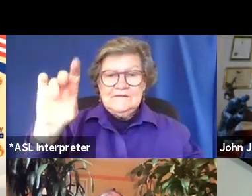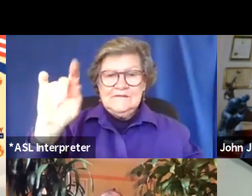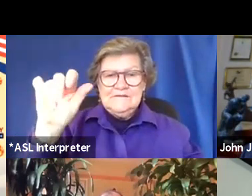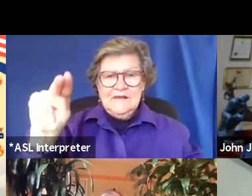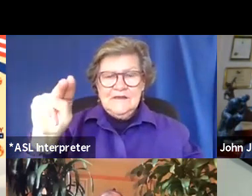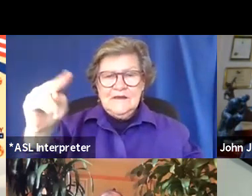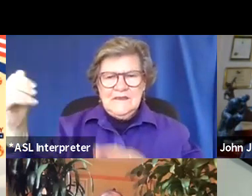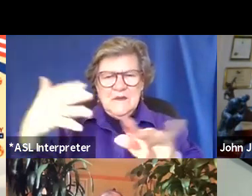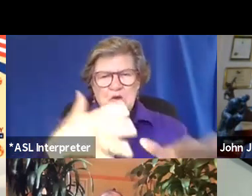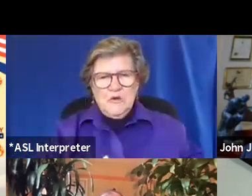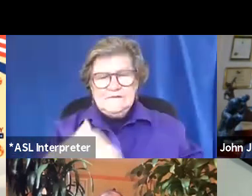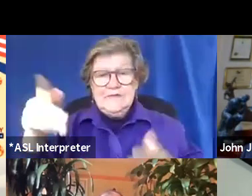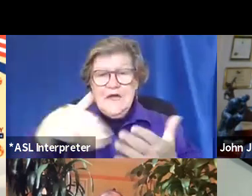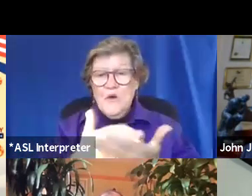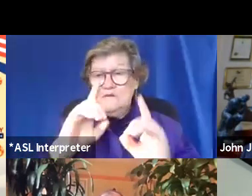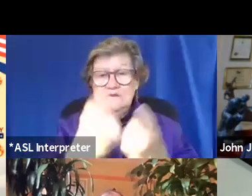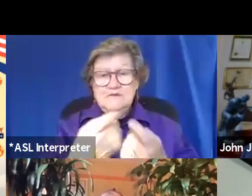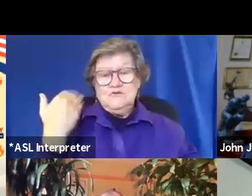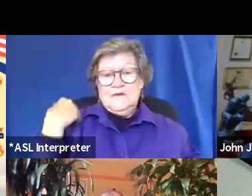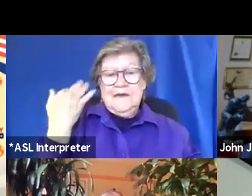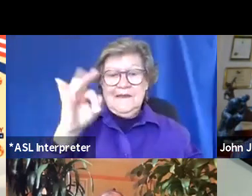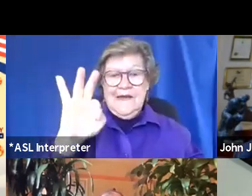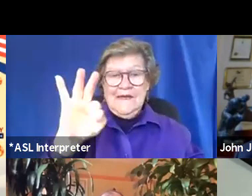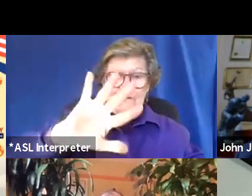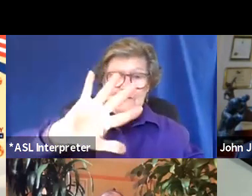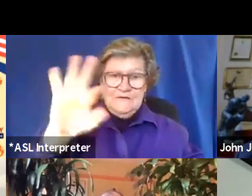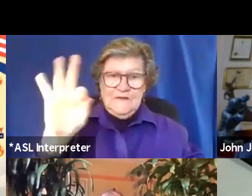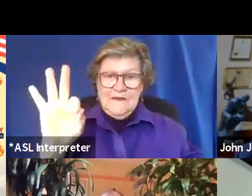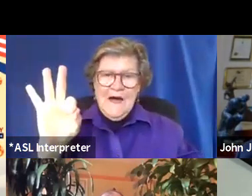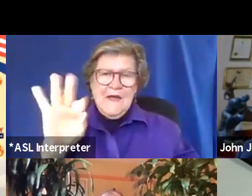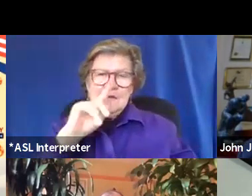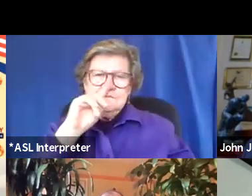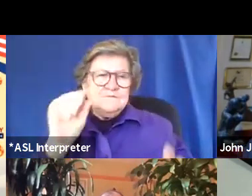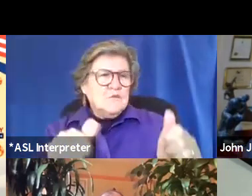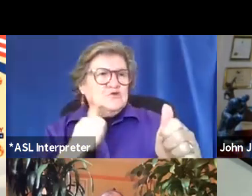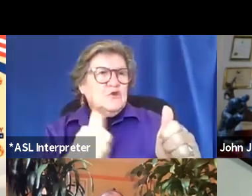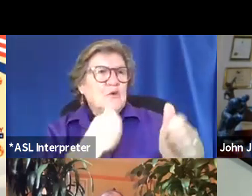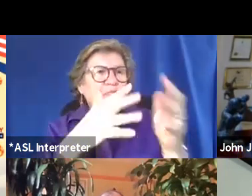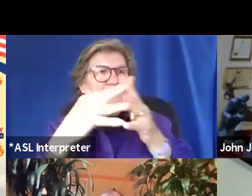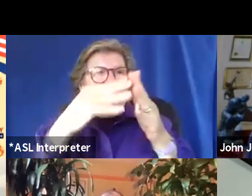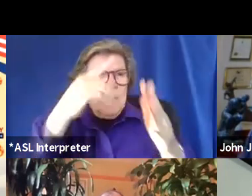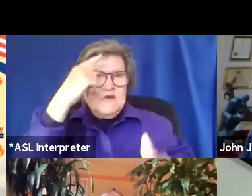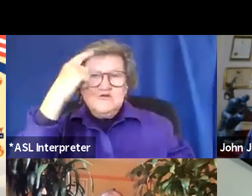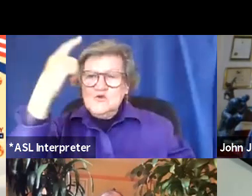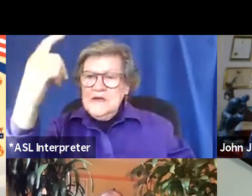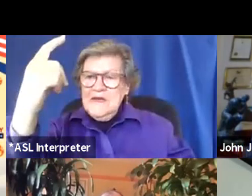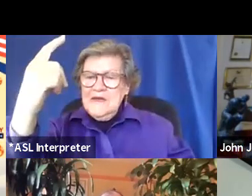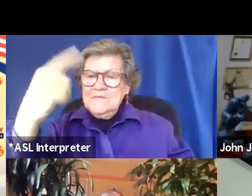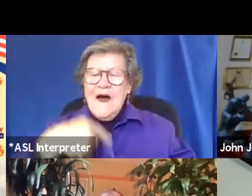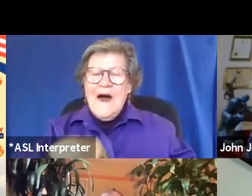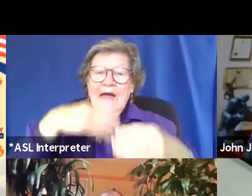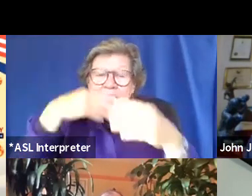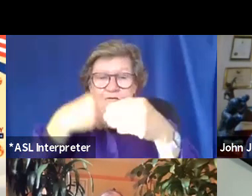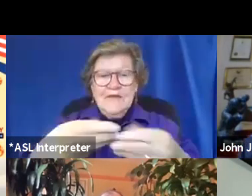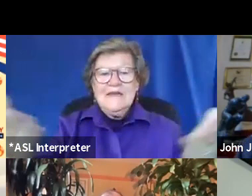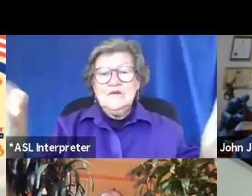born. They arrived in the district in 1959, really in pursuit of the American dream. I have dedicated my life to public service. I have